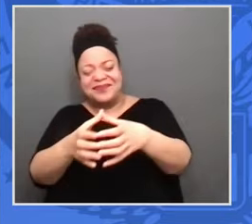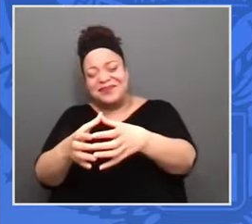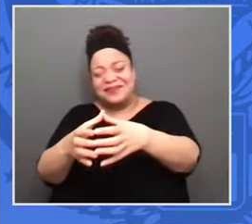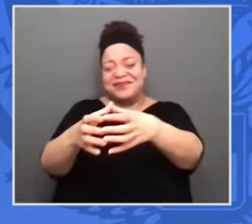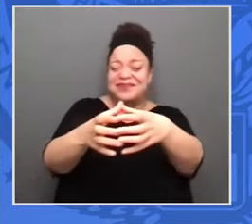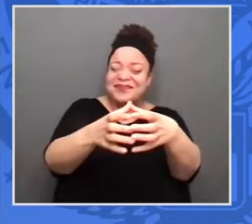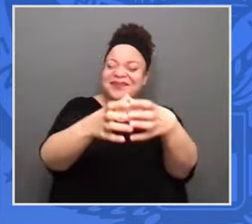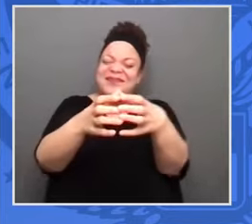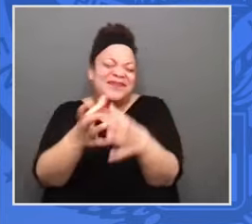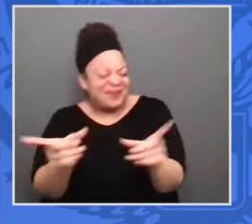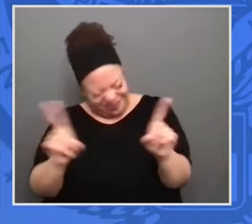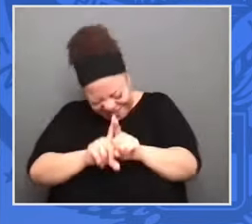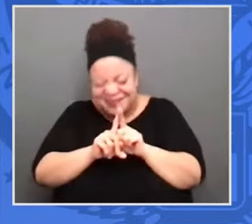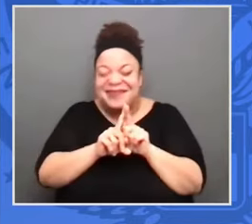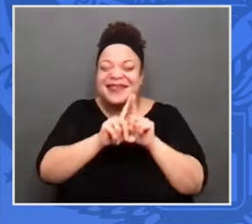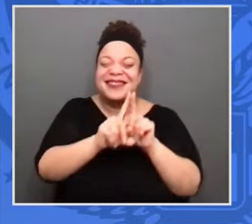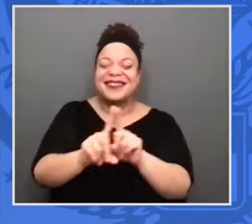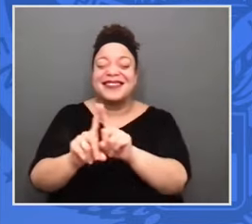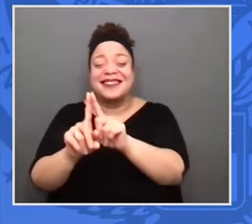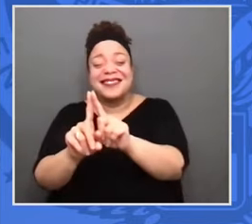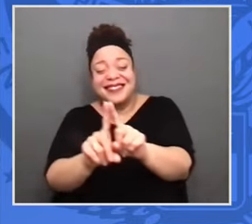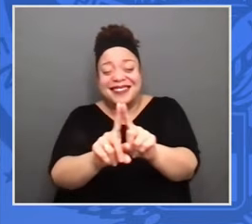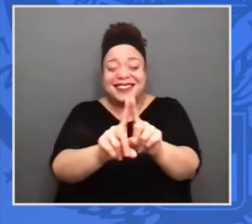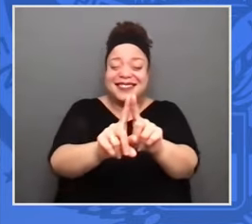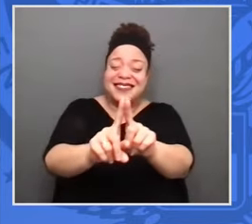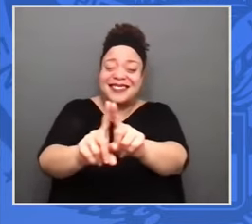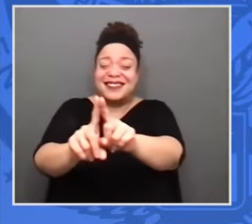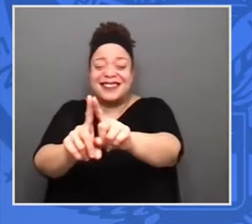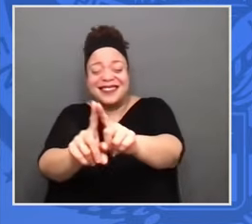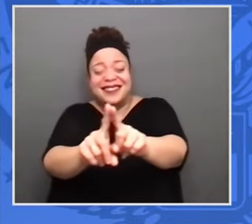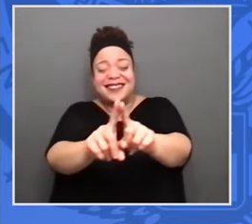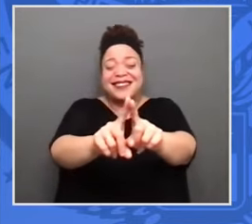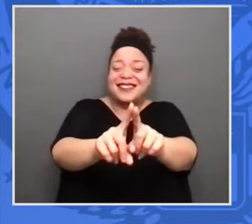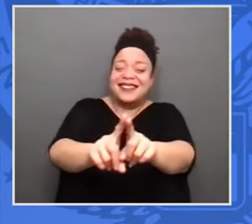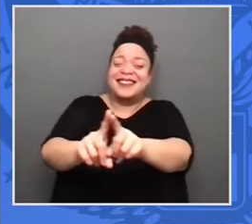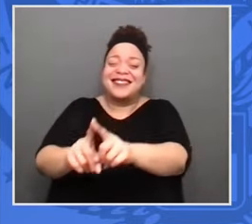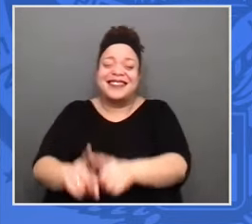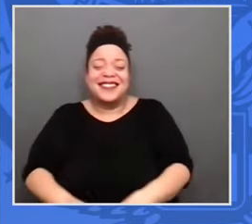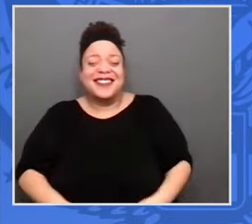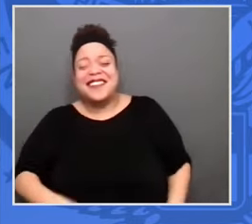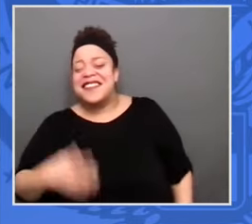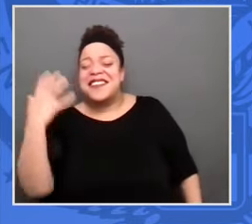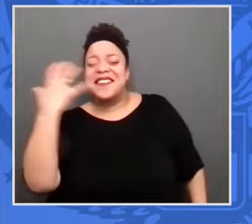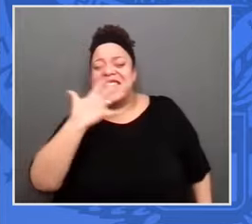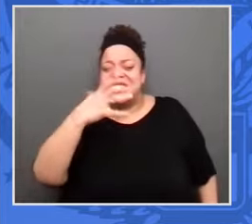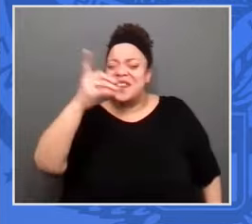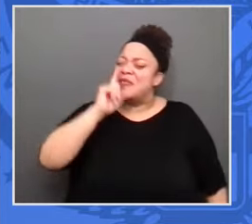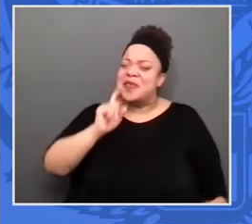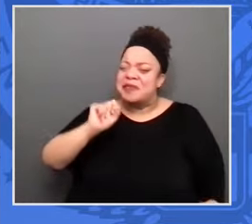Big wheels roll through fields where sunlight